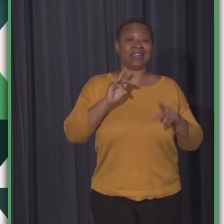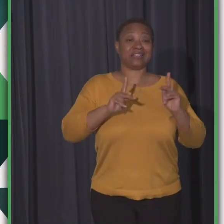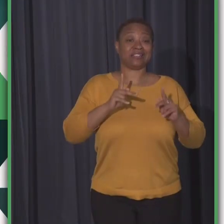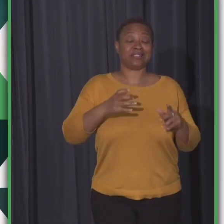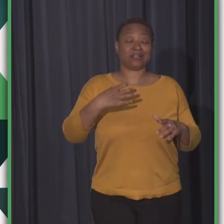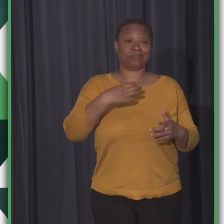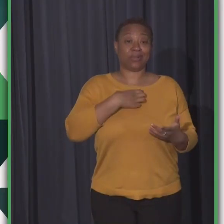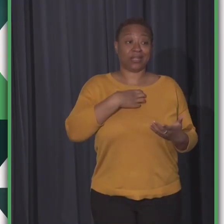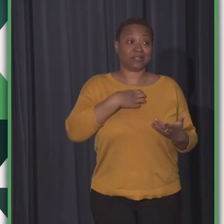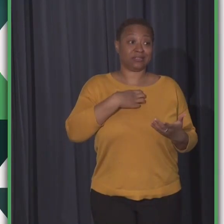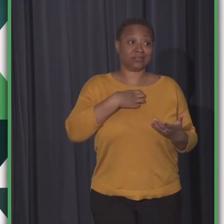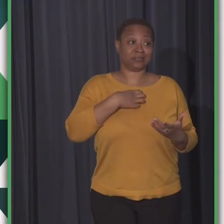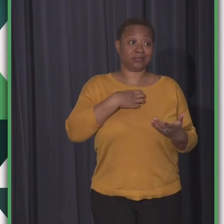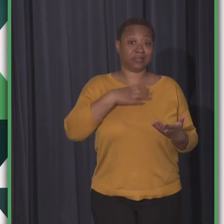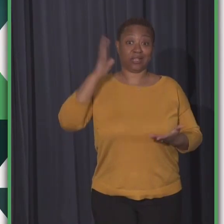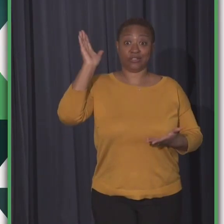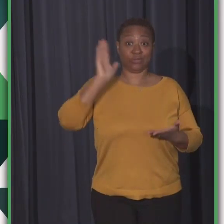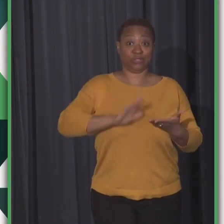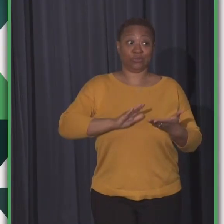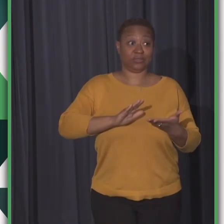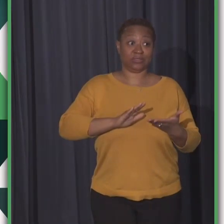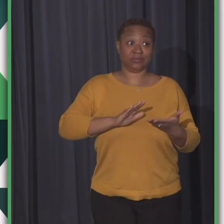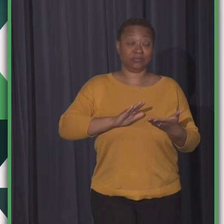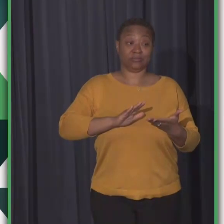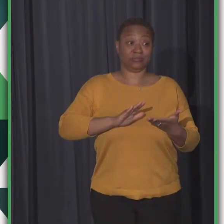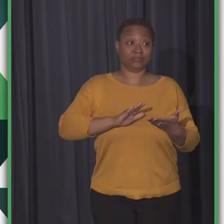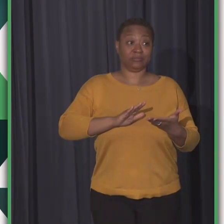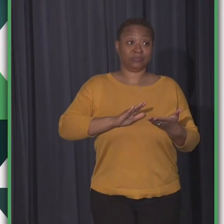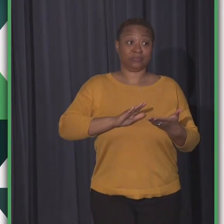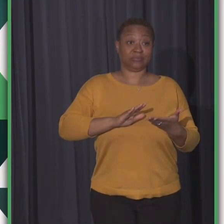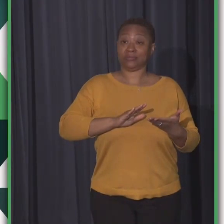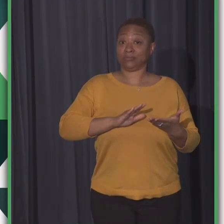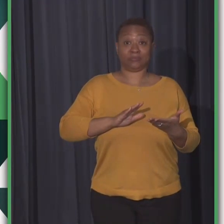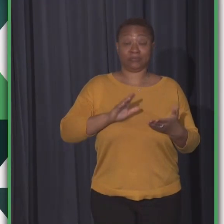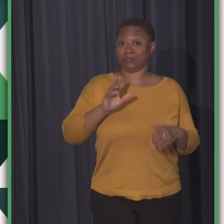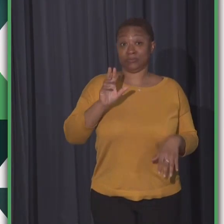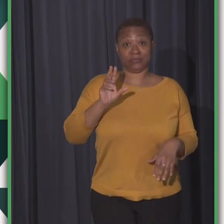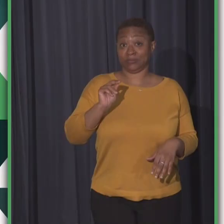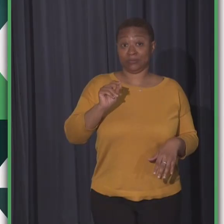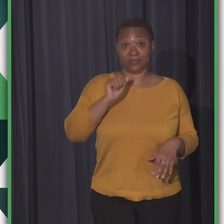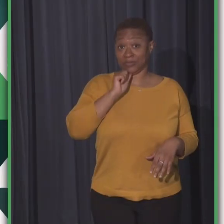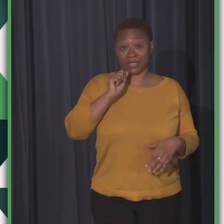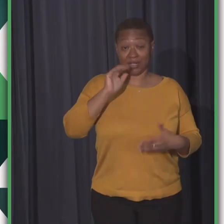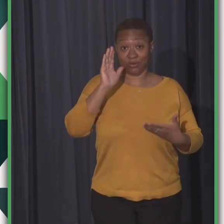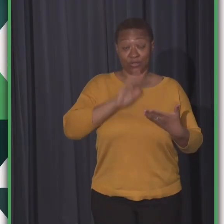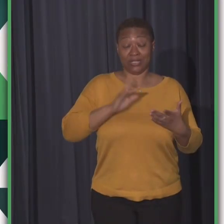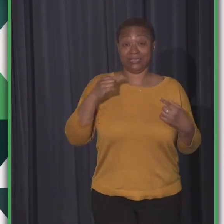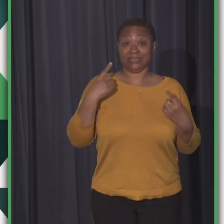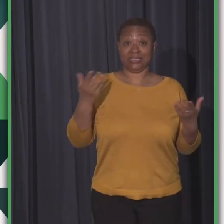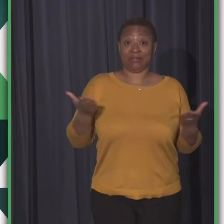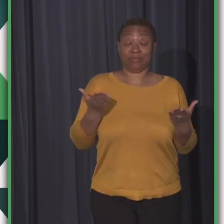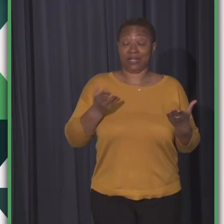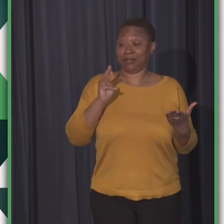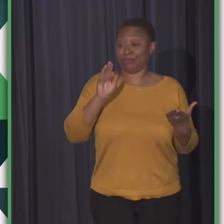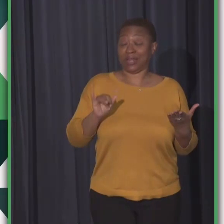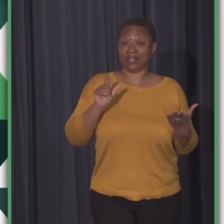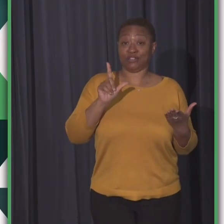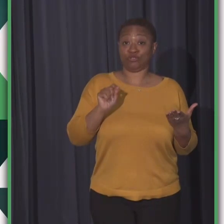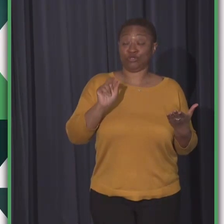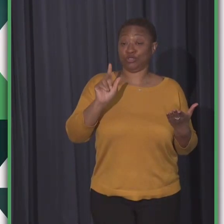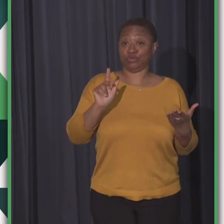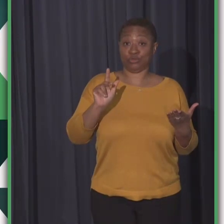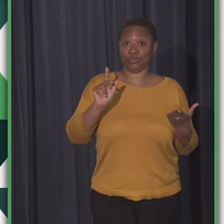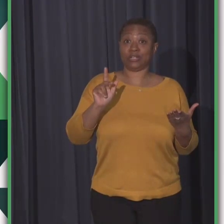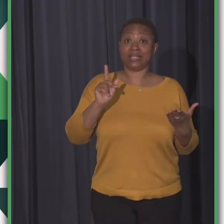have reduced. Right. They have not reduced since I've been here, since May of